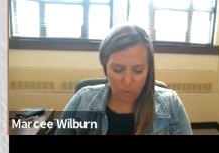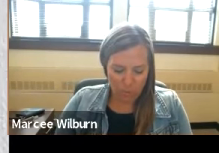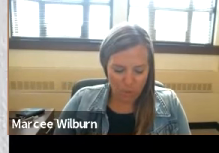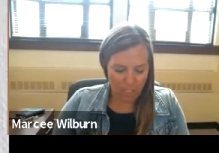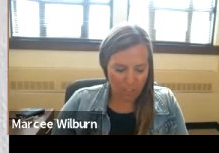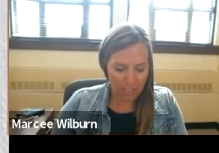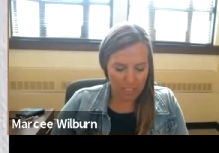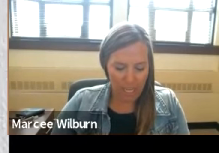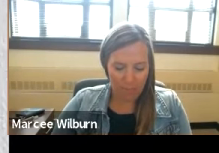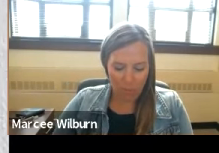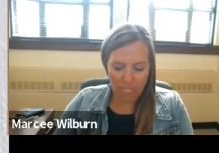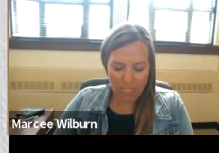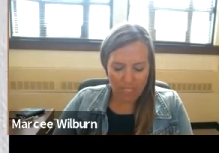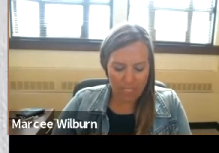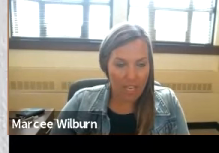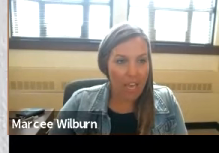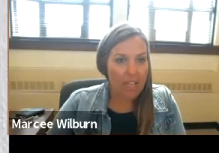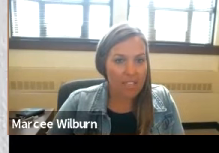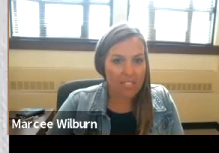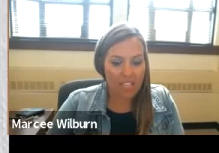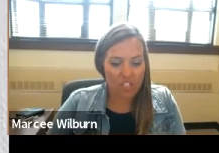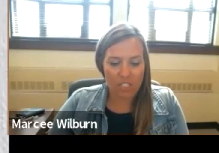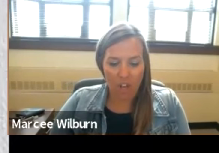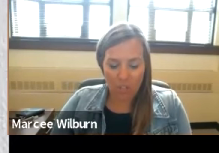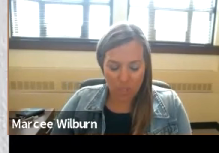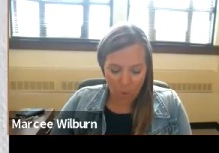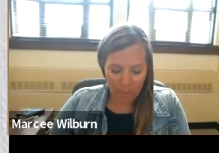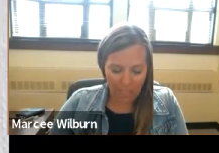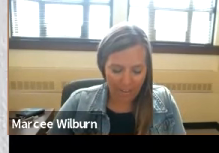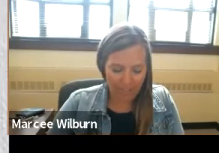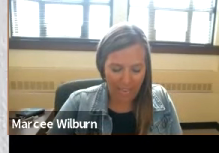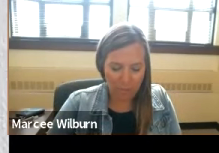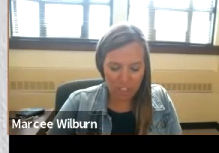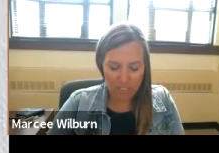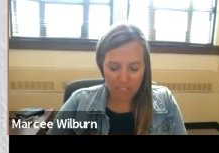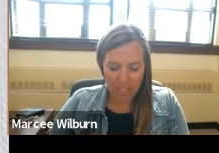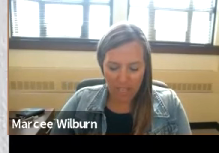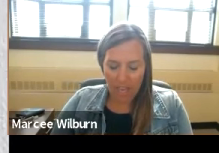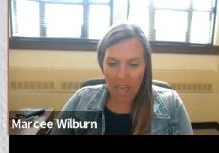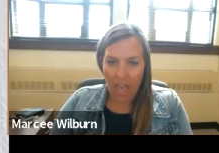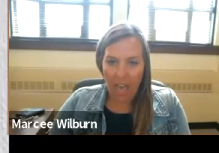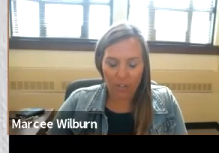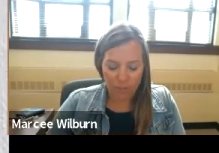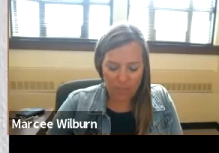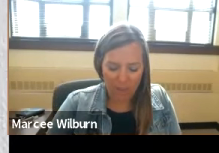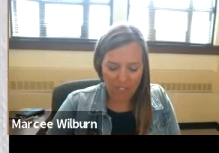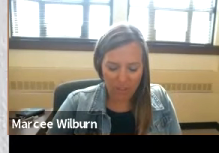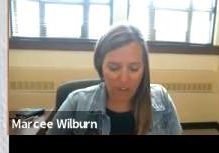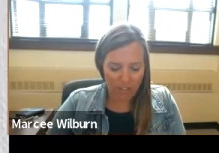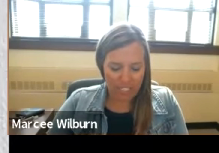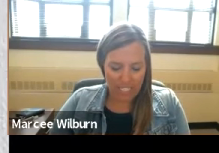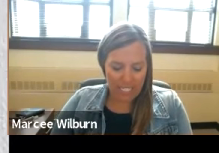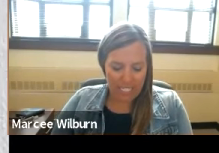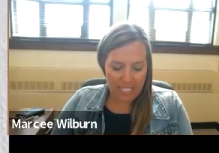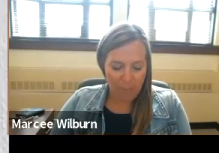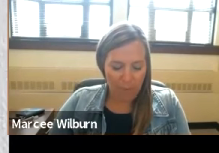Project YouTube channel in the coming weeks. This session is also live captioned. Out of respect for